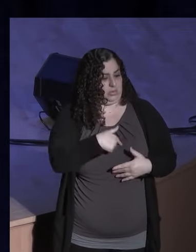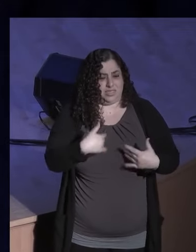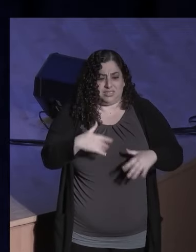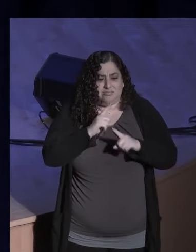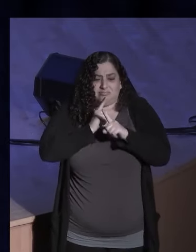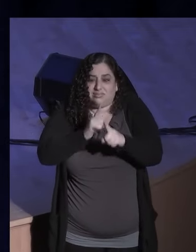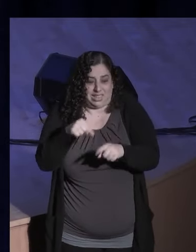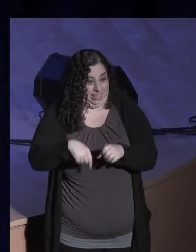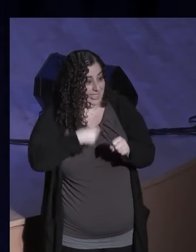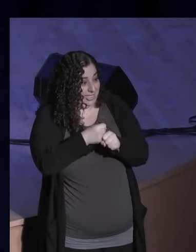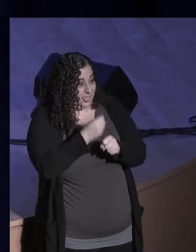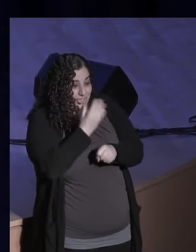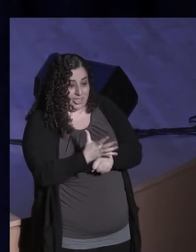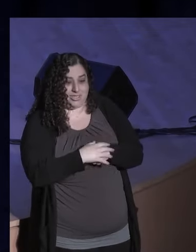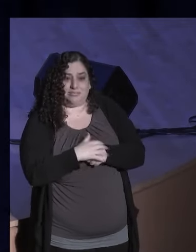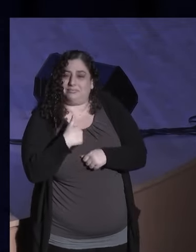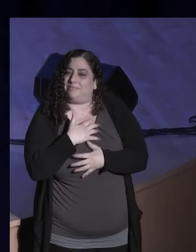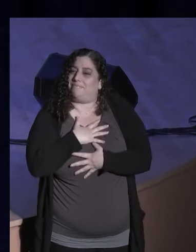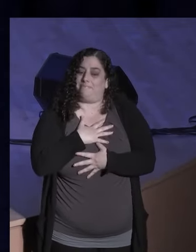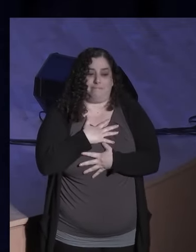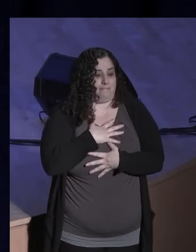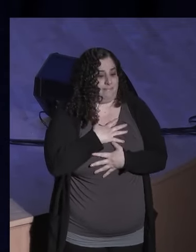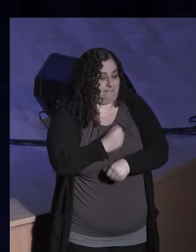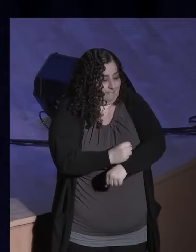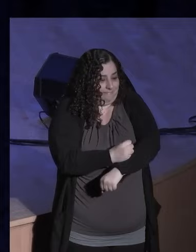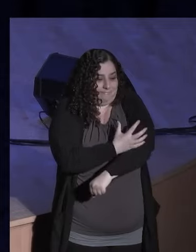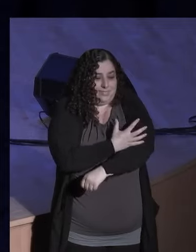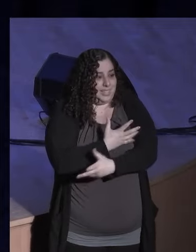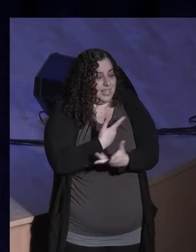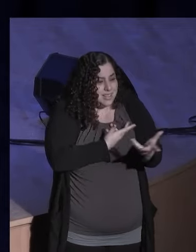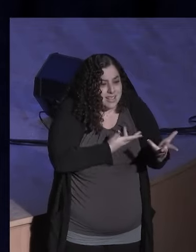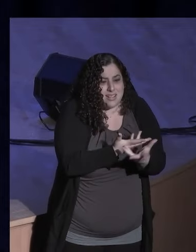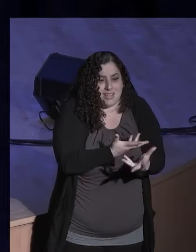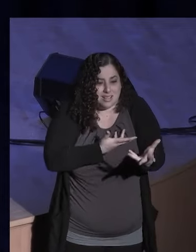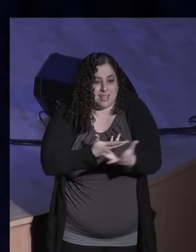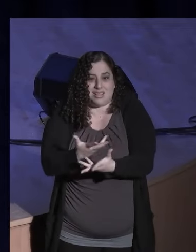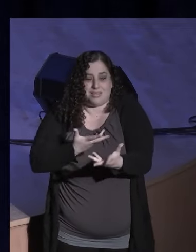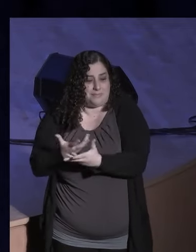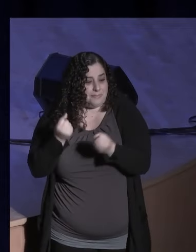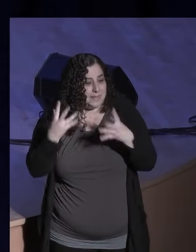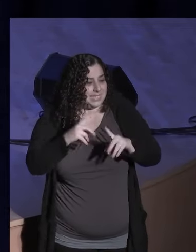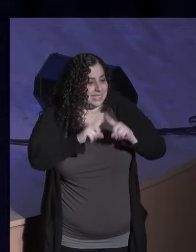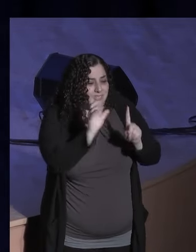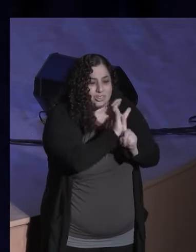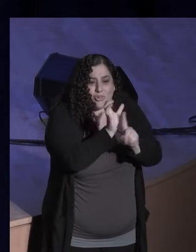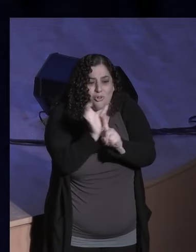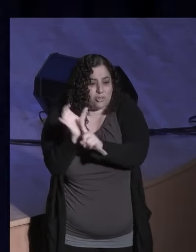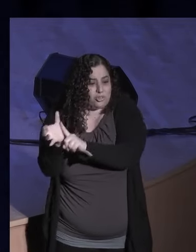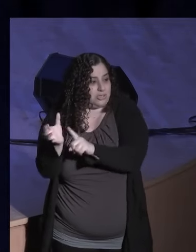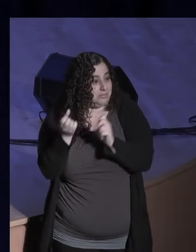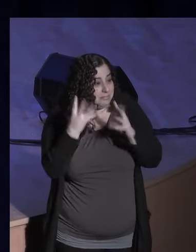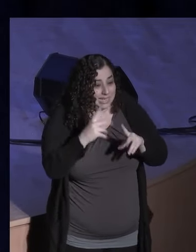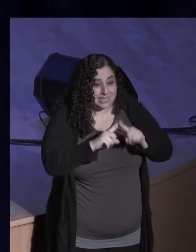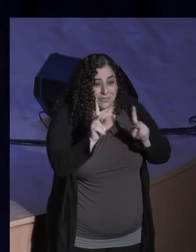the opportunity to engage with so many different cultures, so many different people, the fact that thousands and thousands of people will